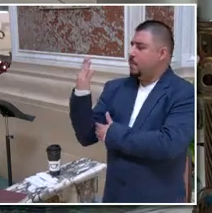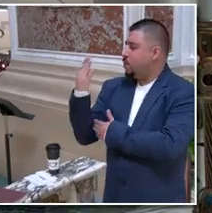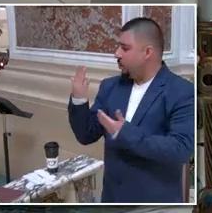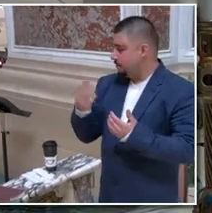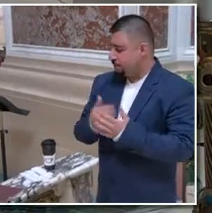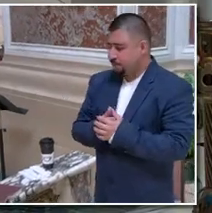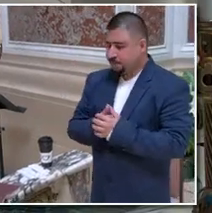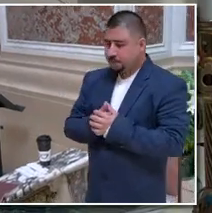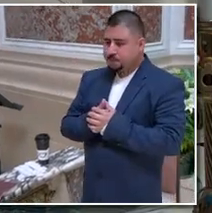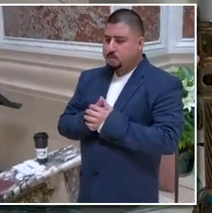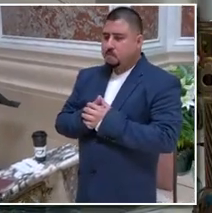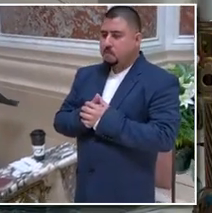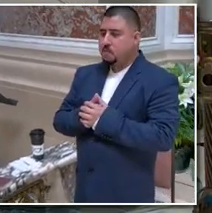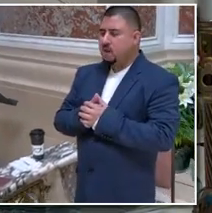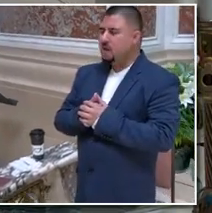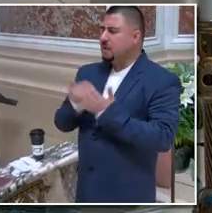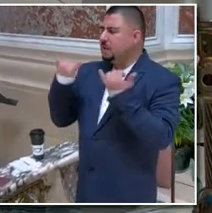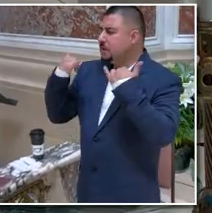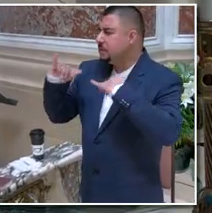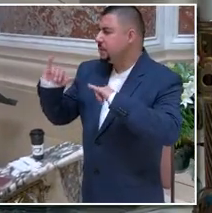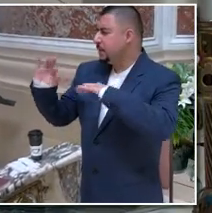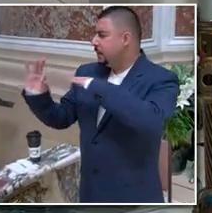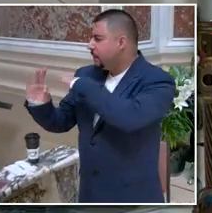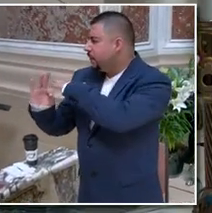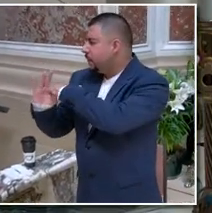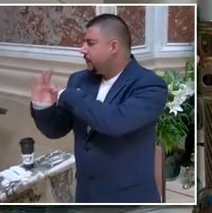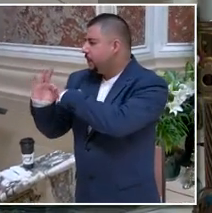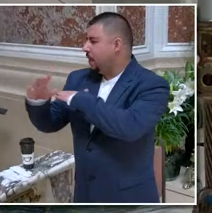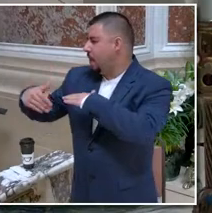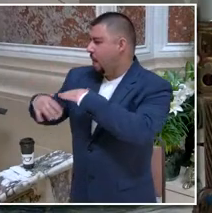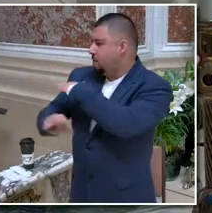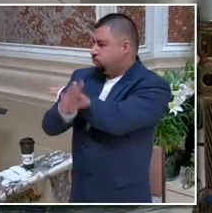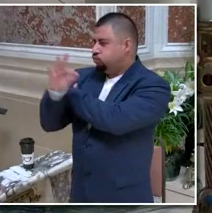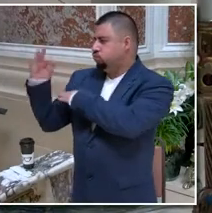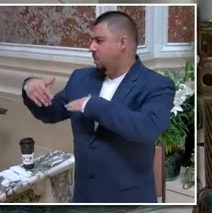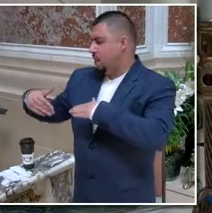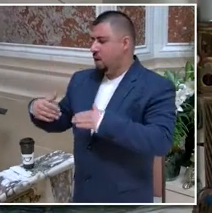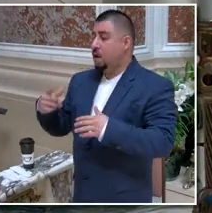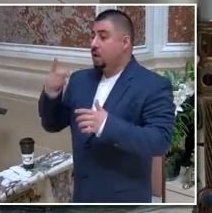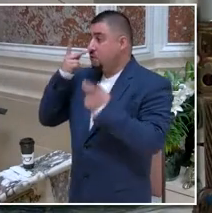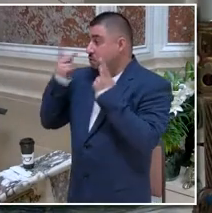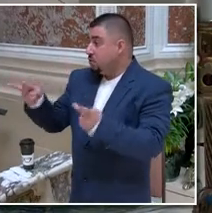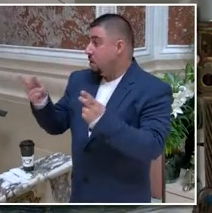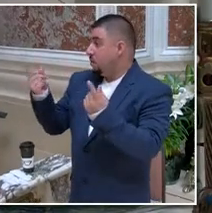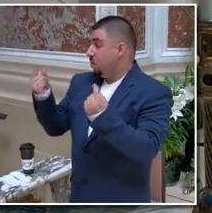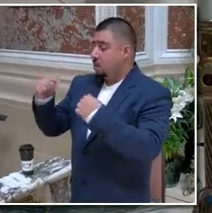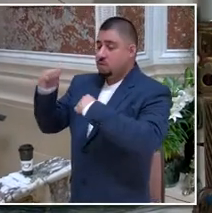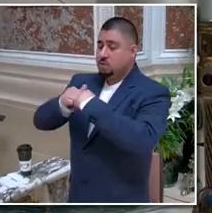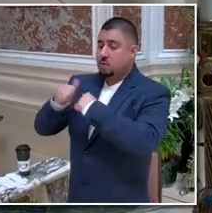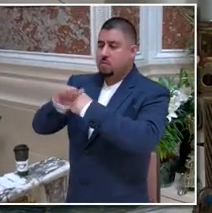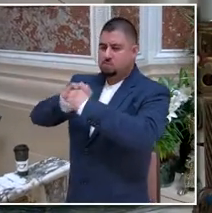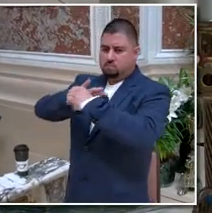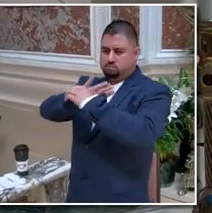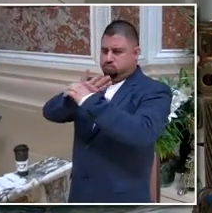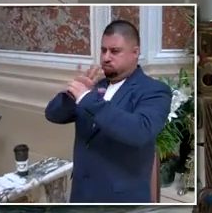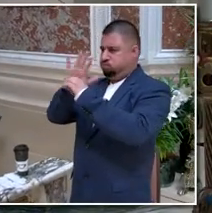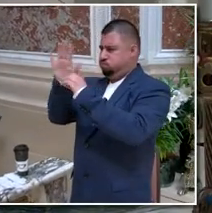morning, while it was still dark, and saw the stone removed from the tomb.